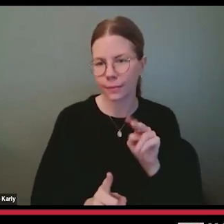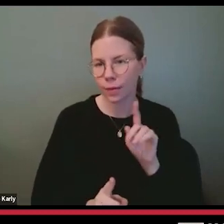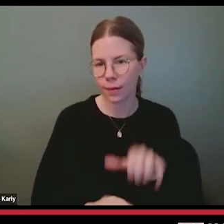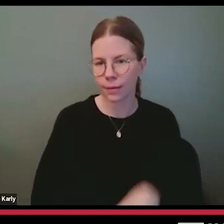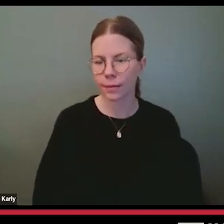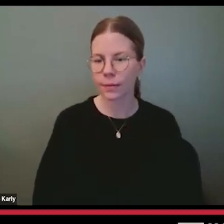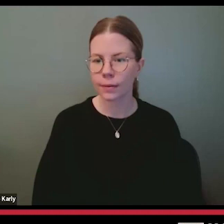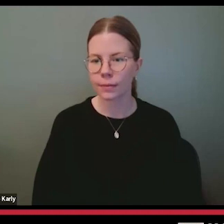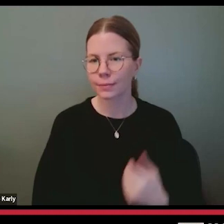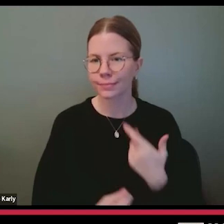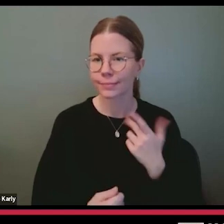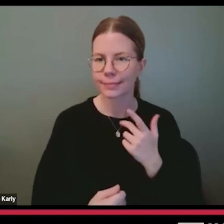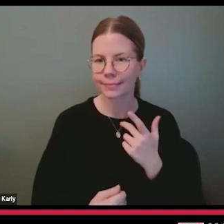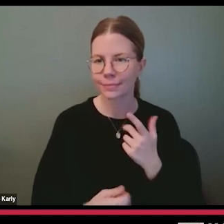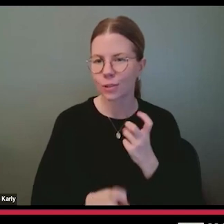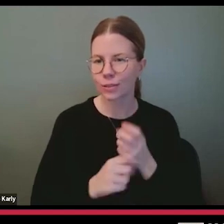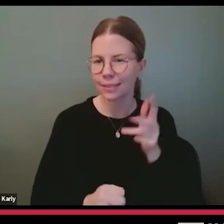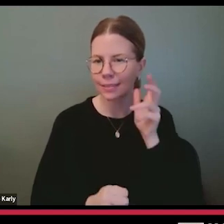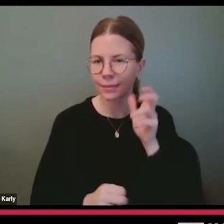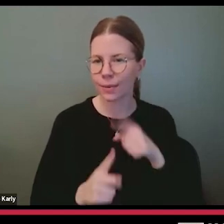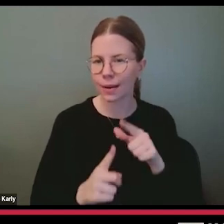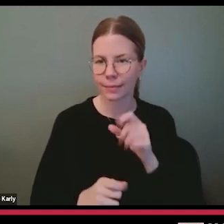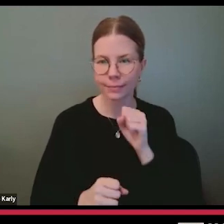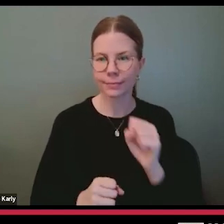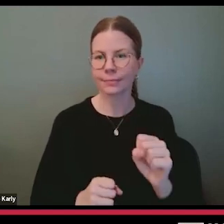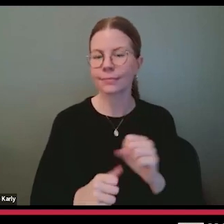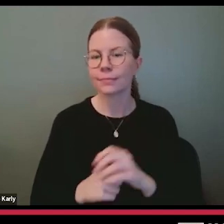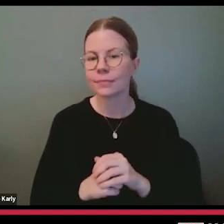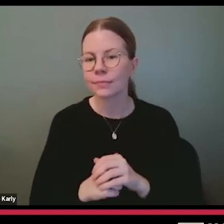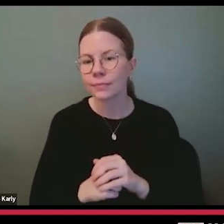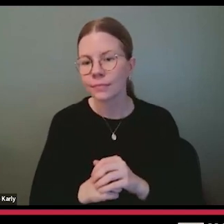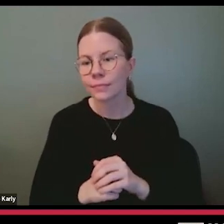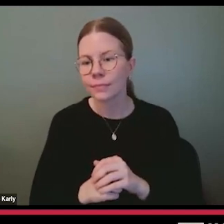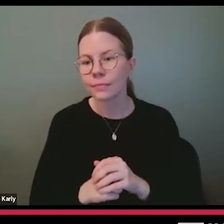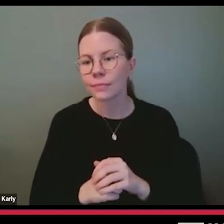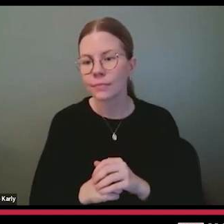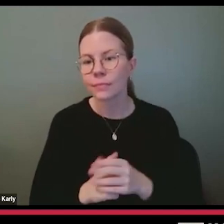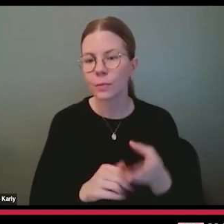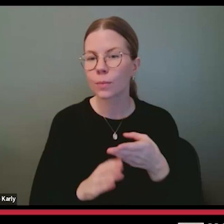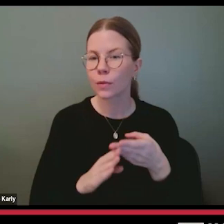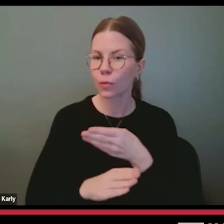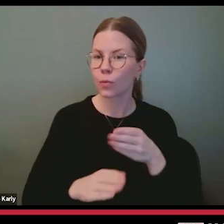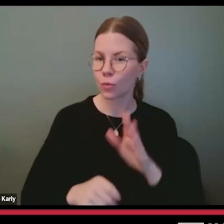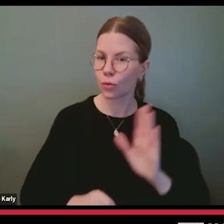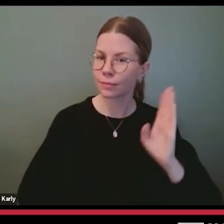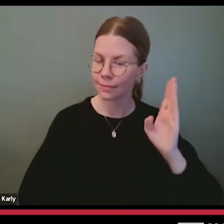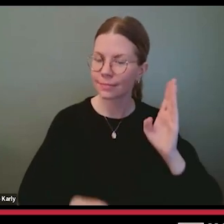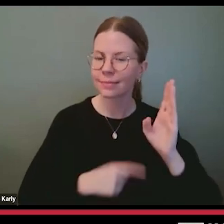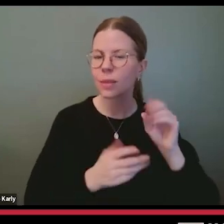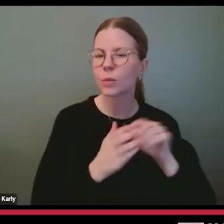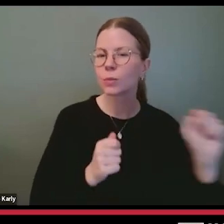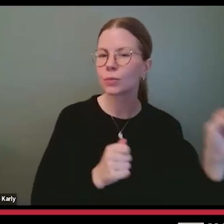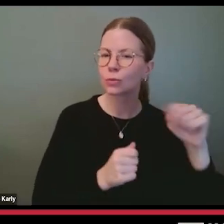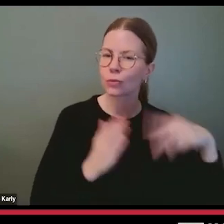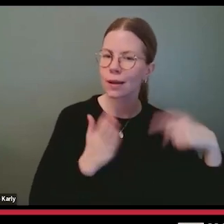good. So again, the students in advance of this talk had read a paper, and one aspect of that paper talked about what you